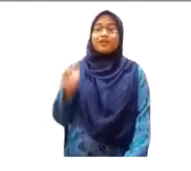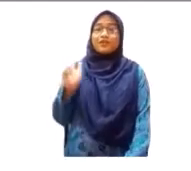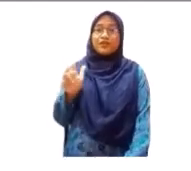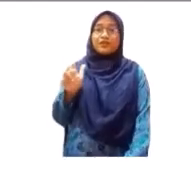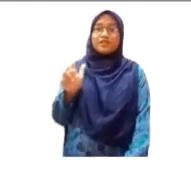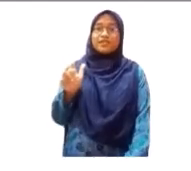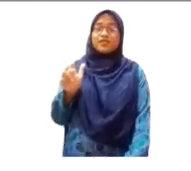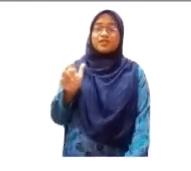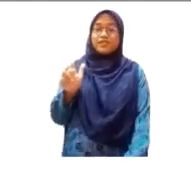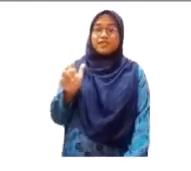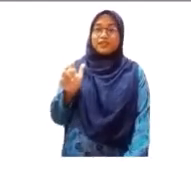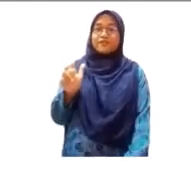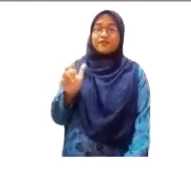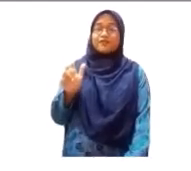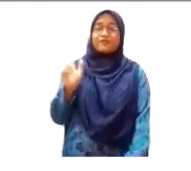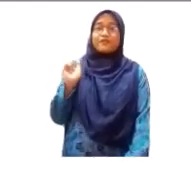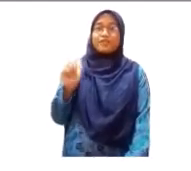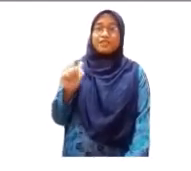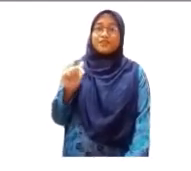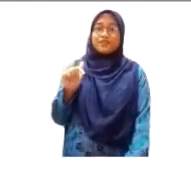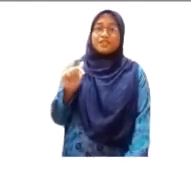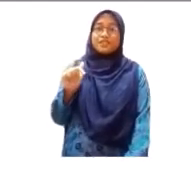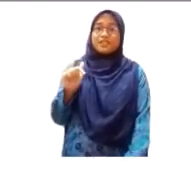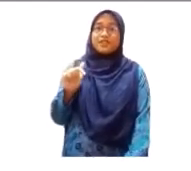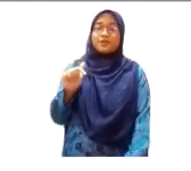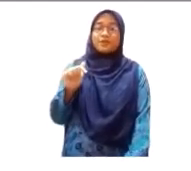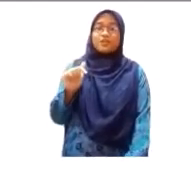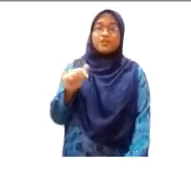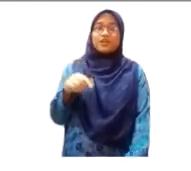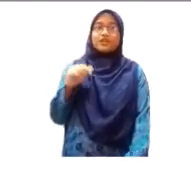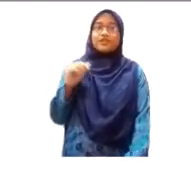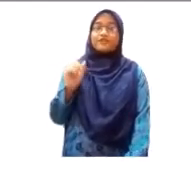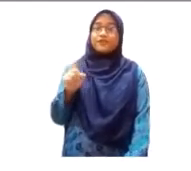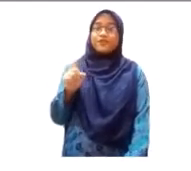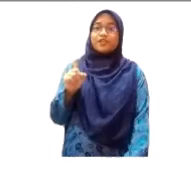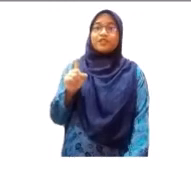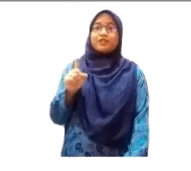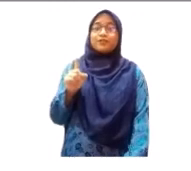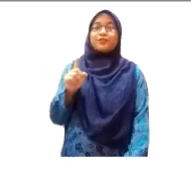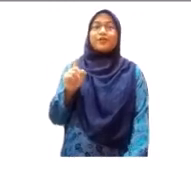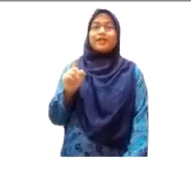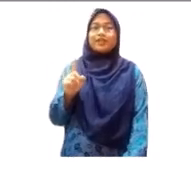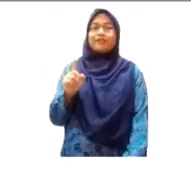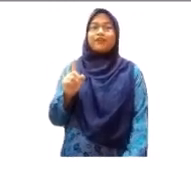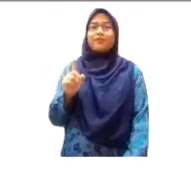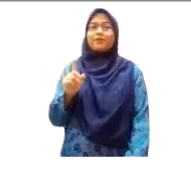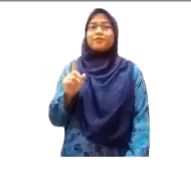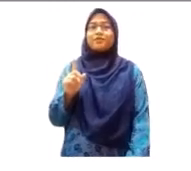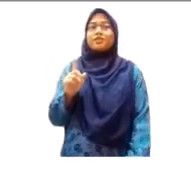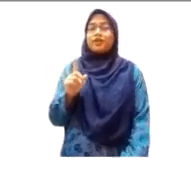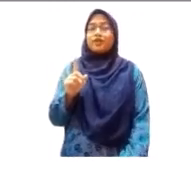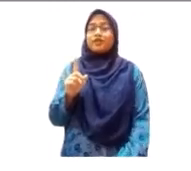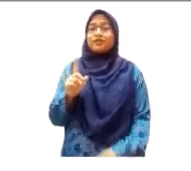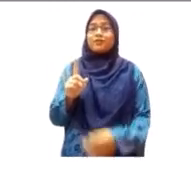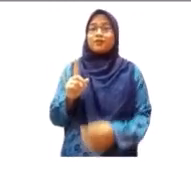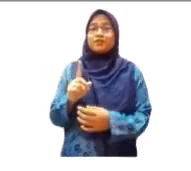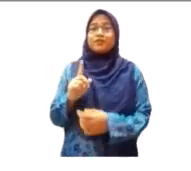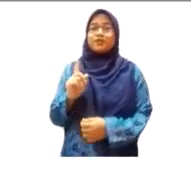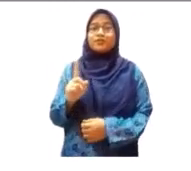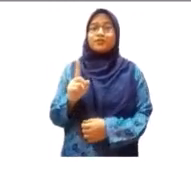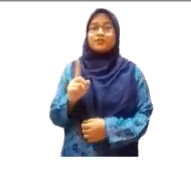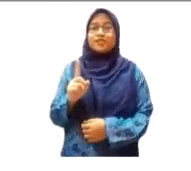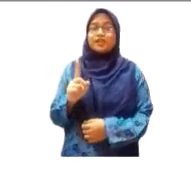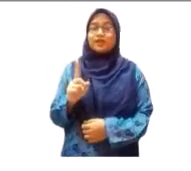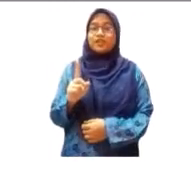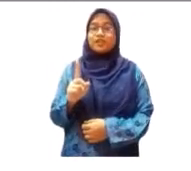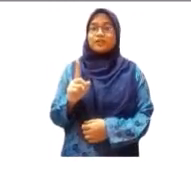There are three research objectives for this research, which are the first one is to identify people's awareness towards the